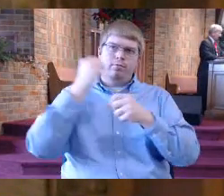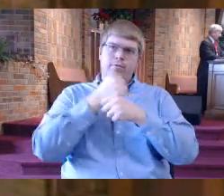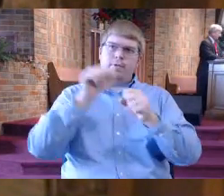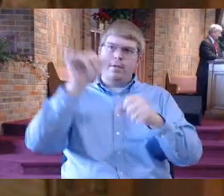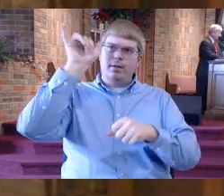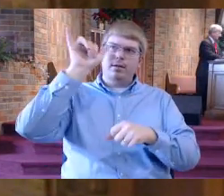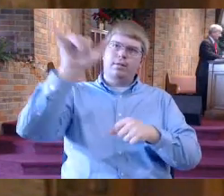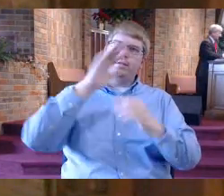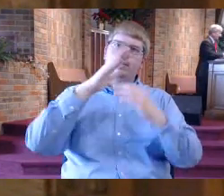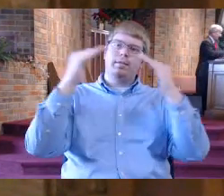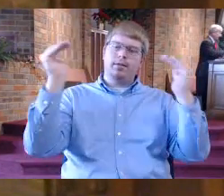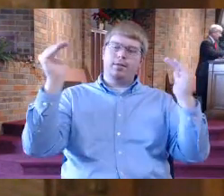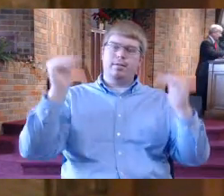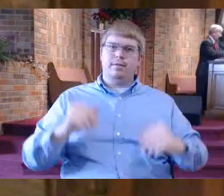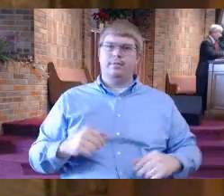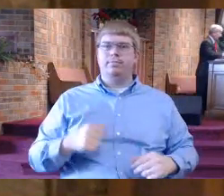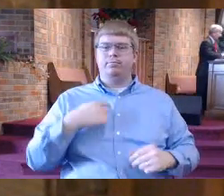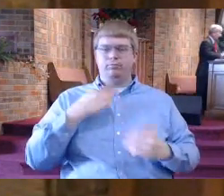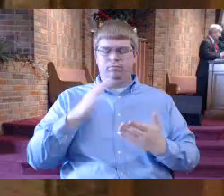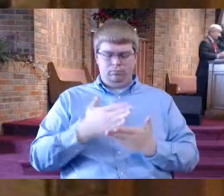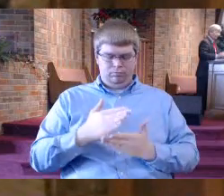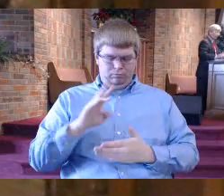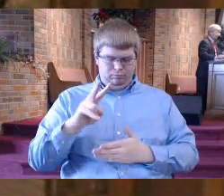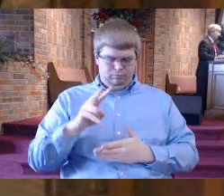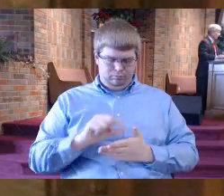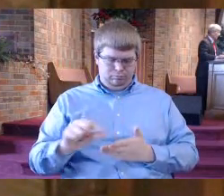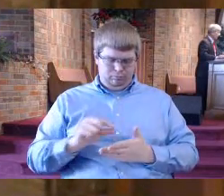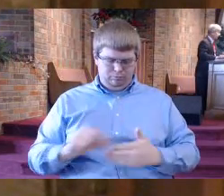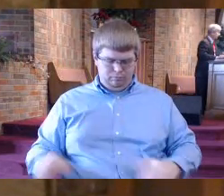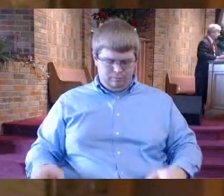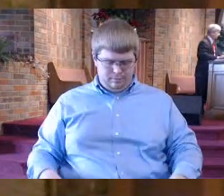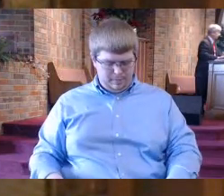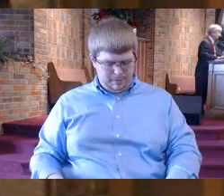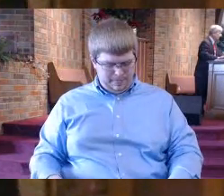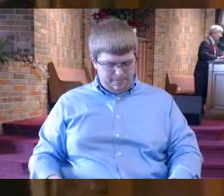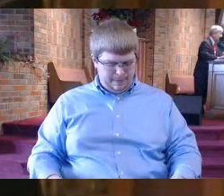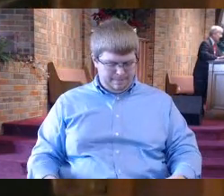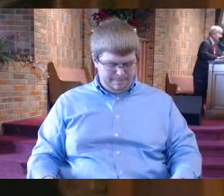the first and the second stanzas before we partake of his memorial this morning.